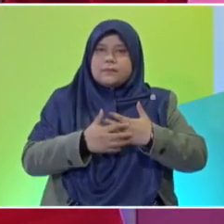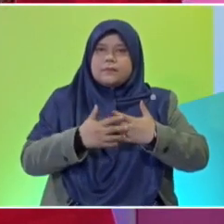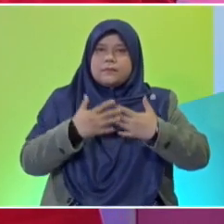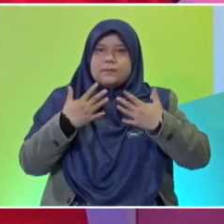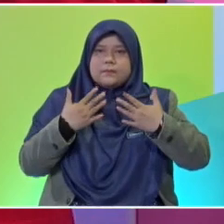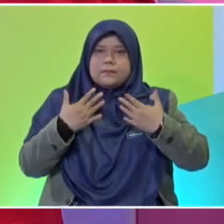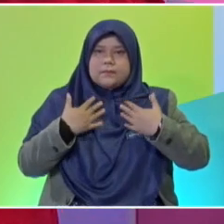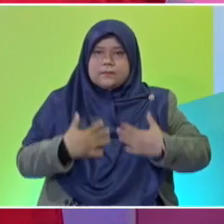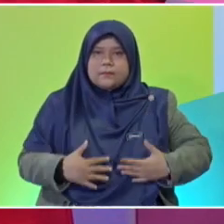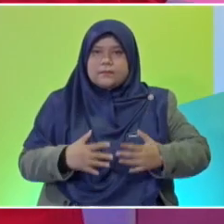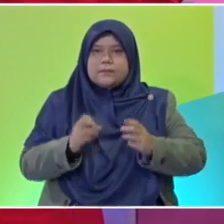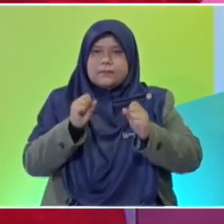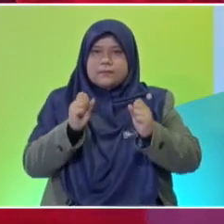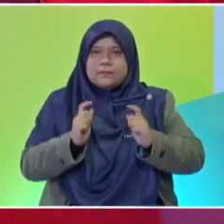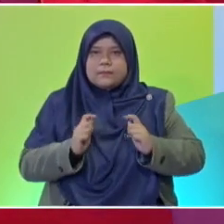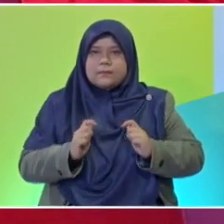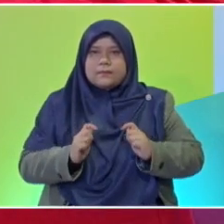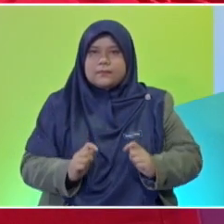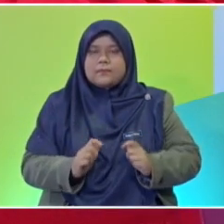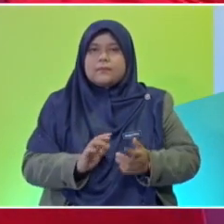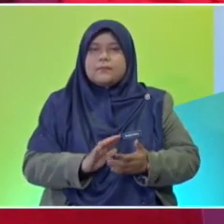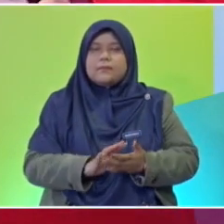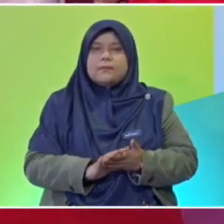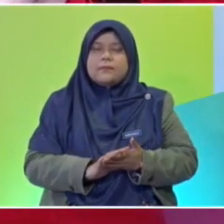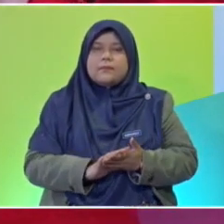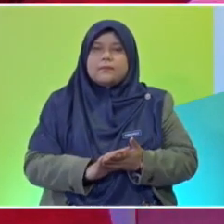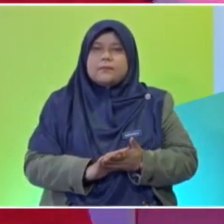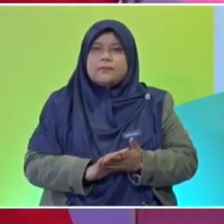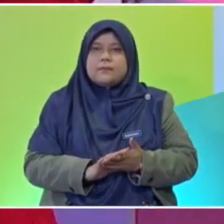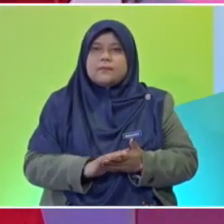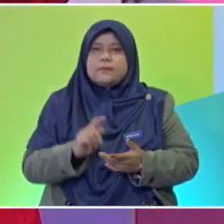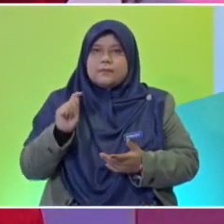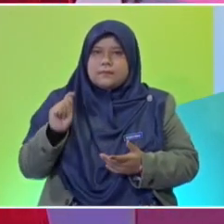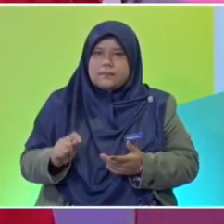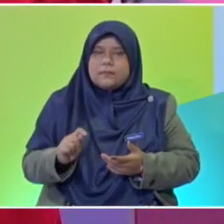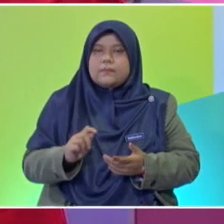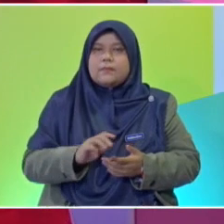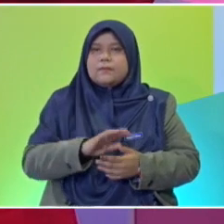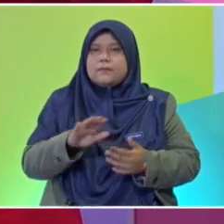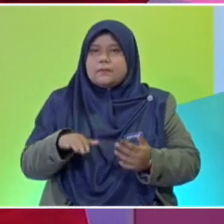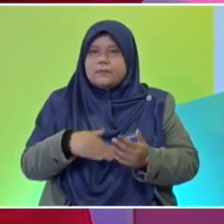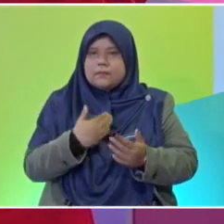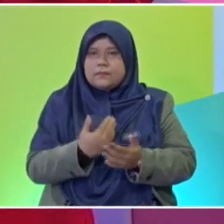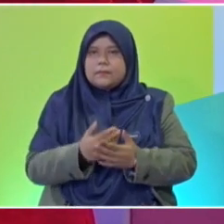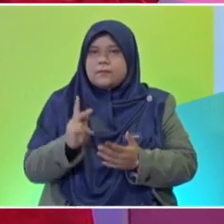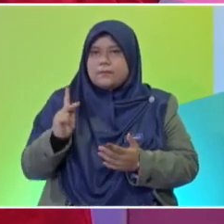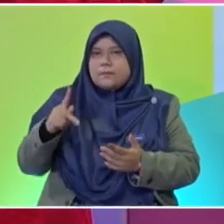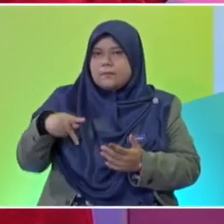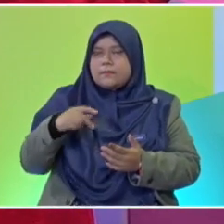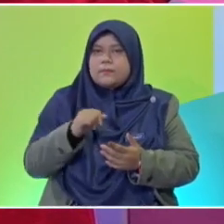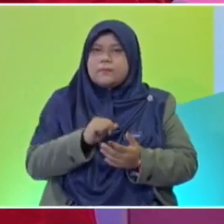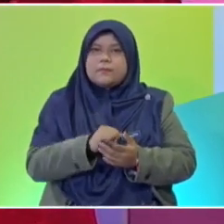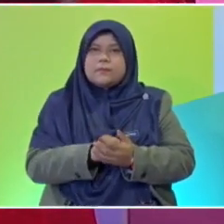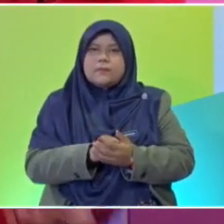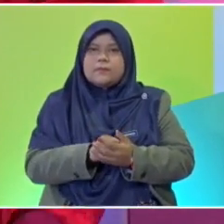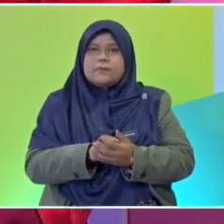and how to take good care of them. Okay. Okay. So we need all our systems to be working perfectly because we need